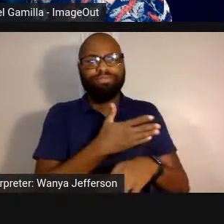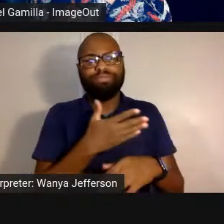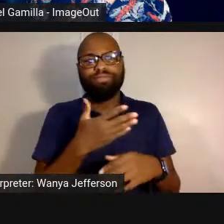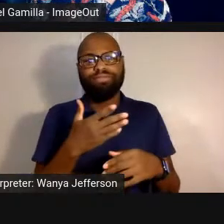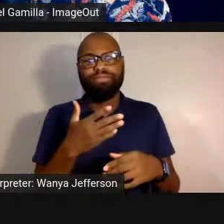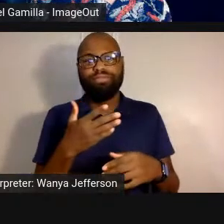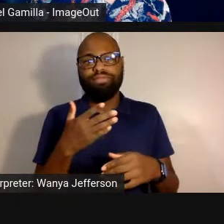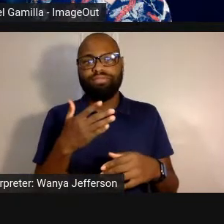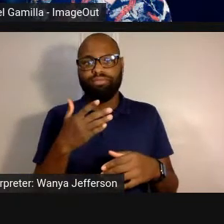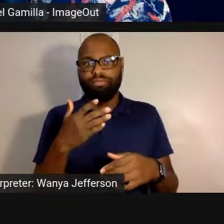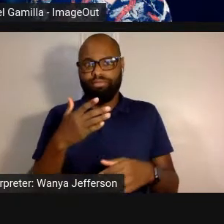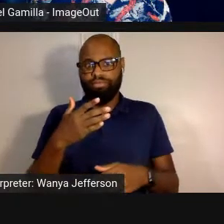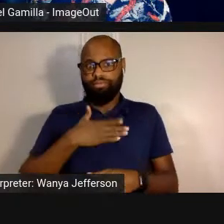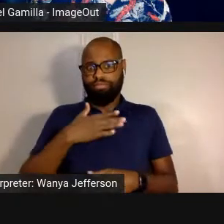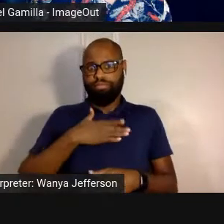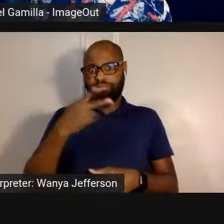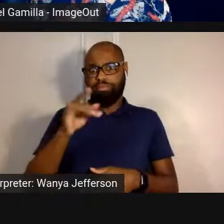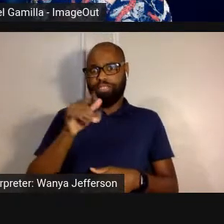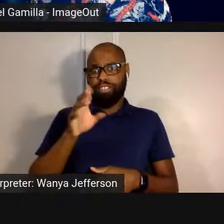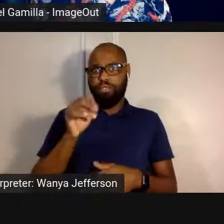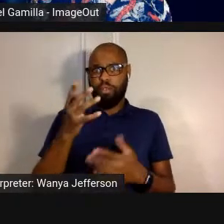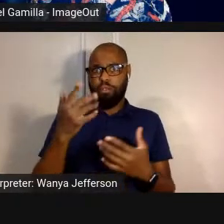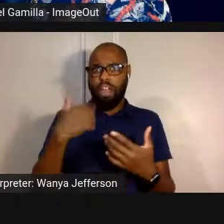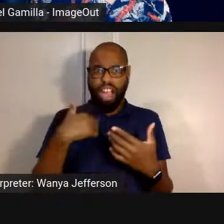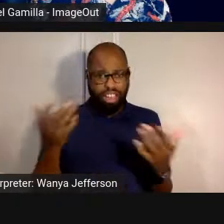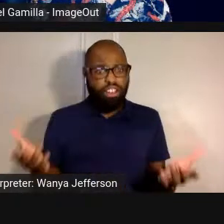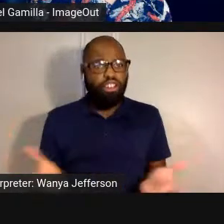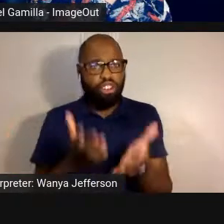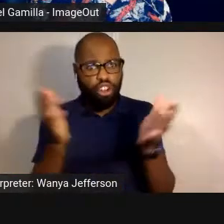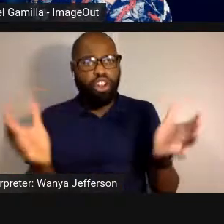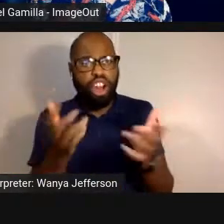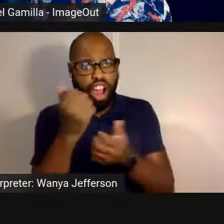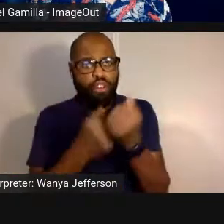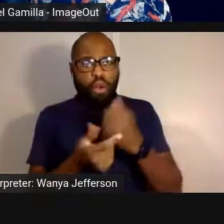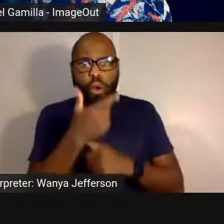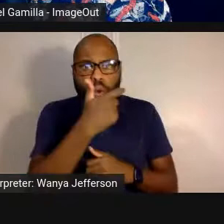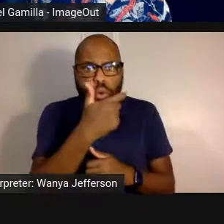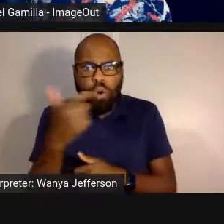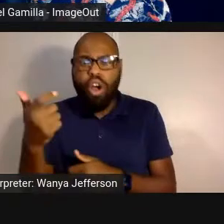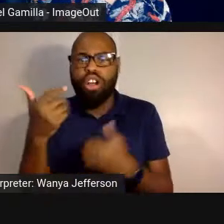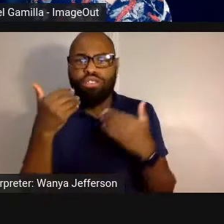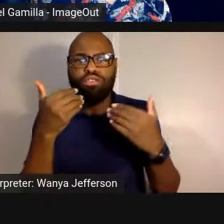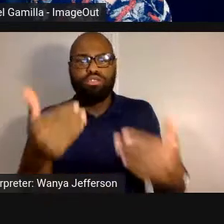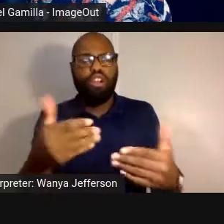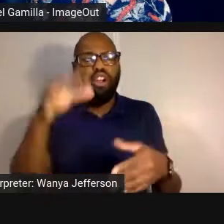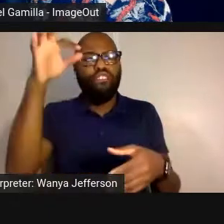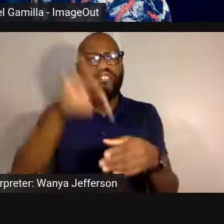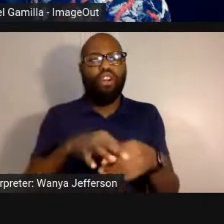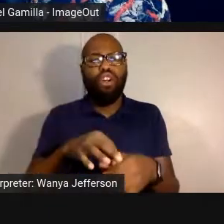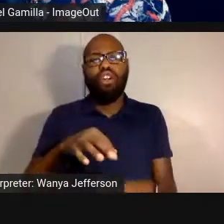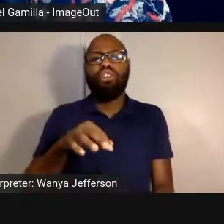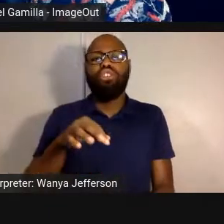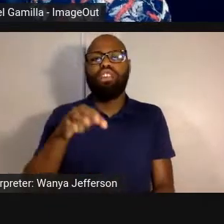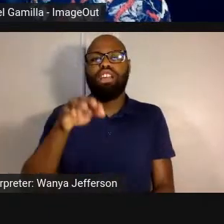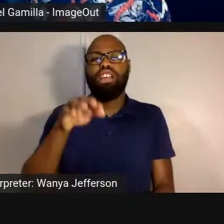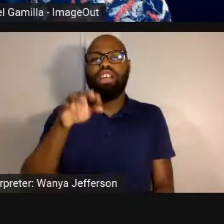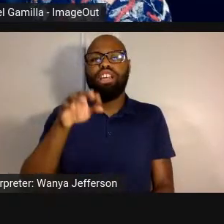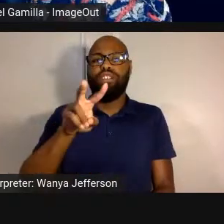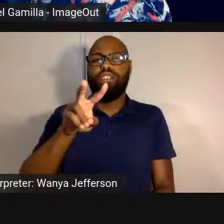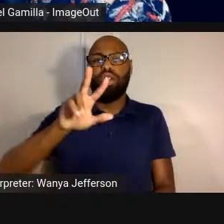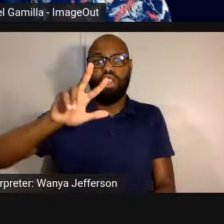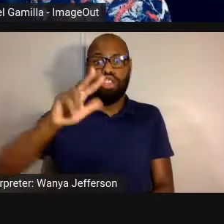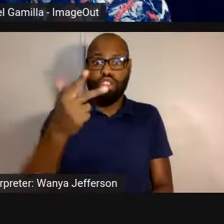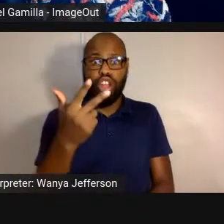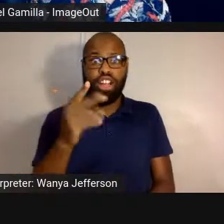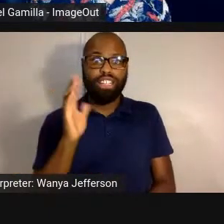have, I also encourage everyone who's watching to go and vote in this November 3rd, because our